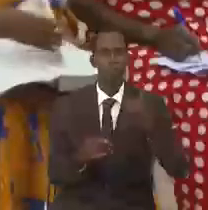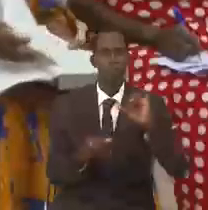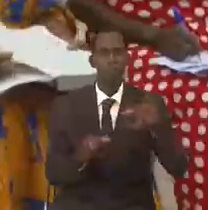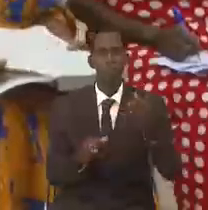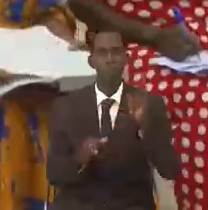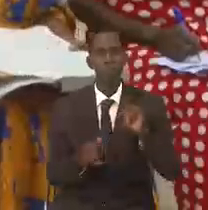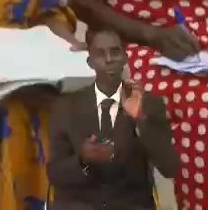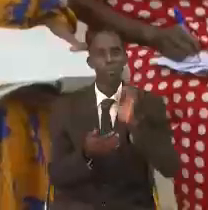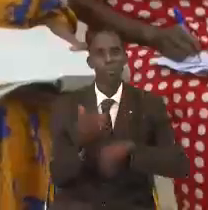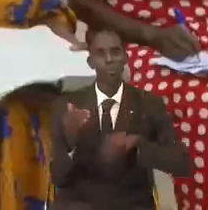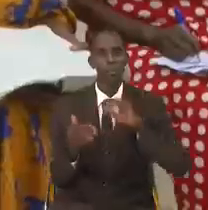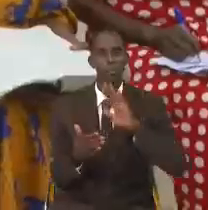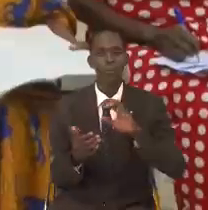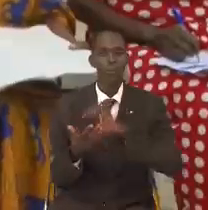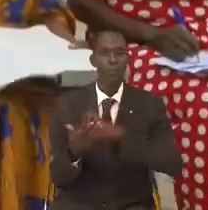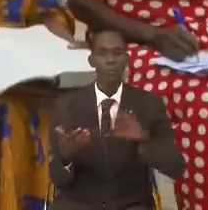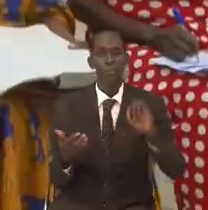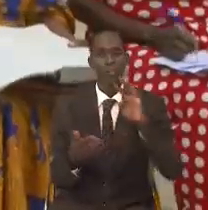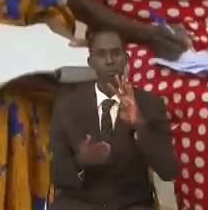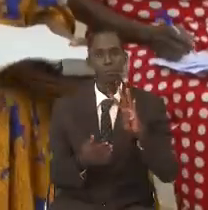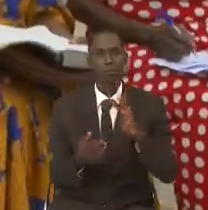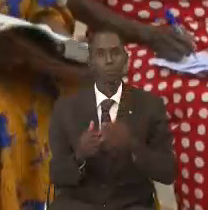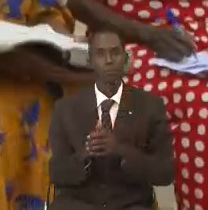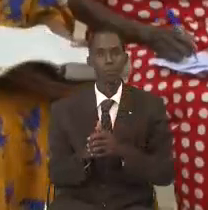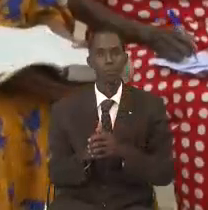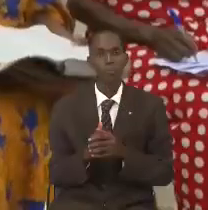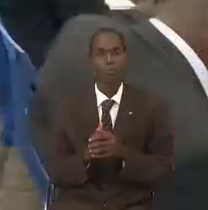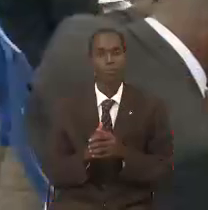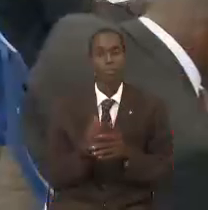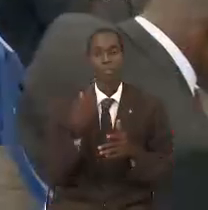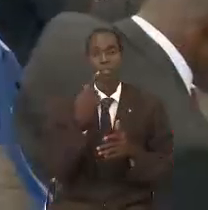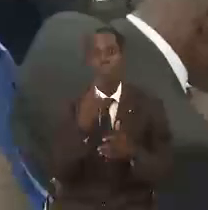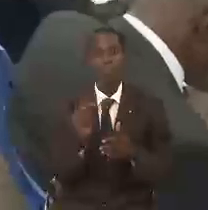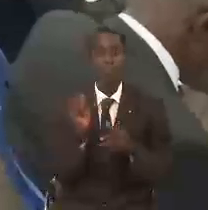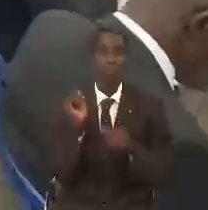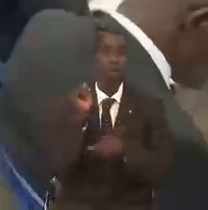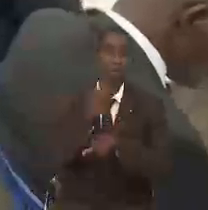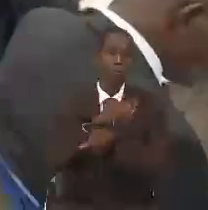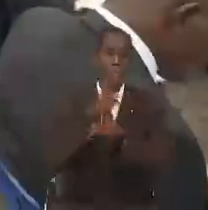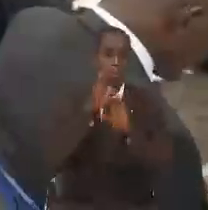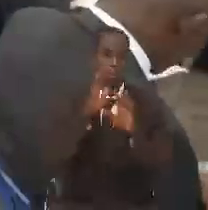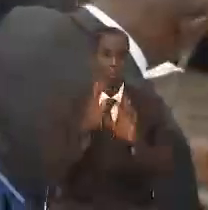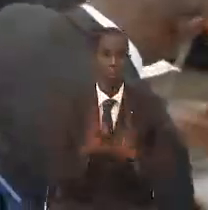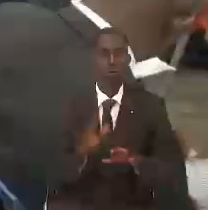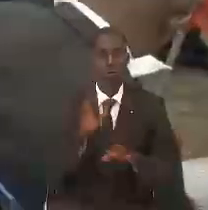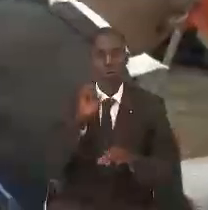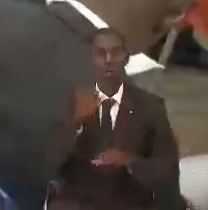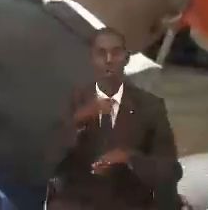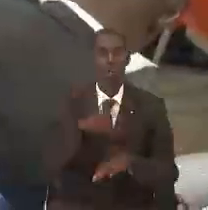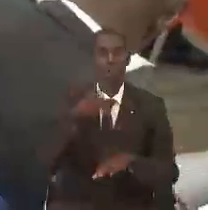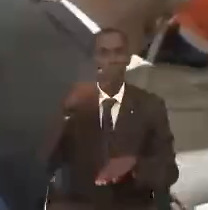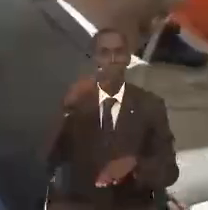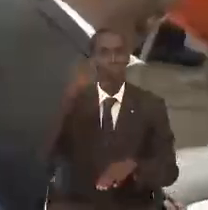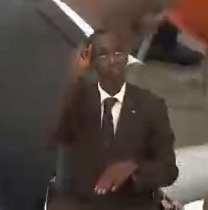First John chapter 5, reading from verse 4, the overcomer at his